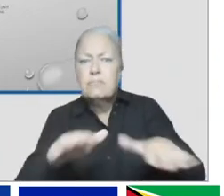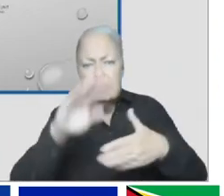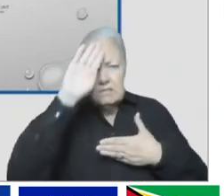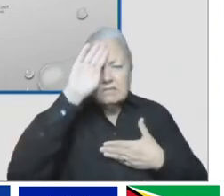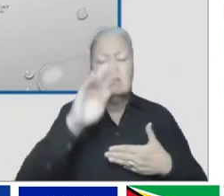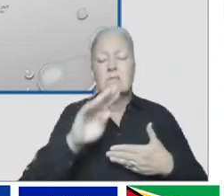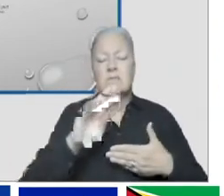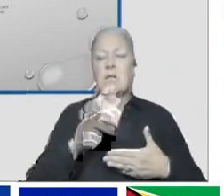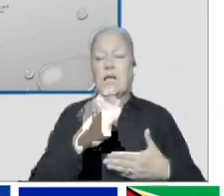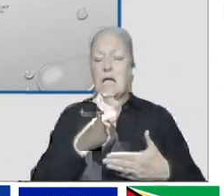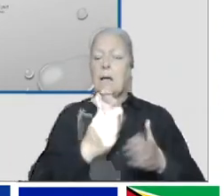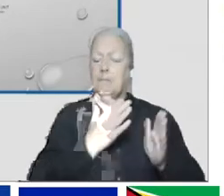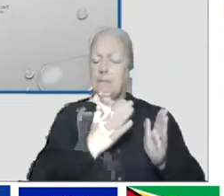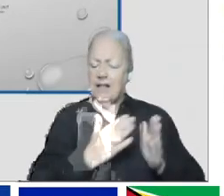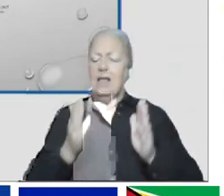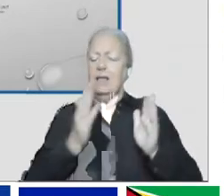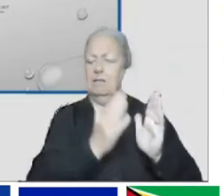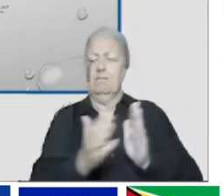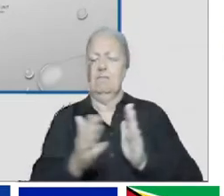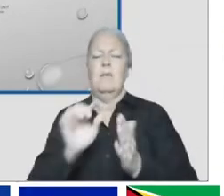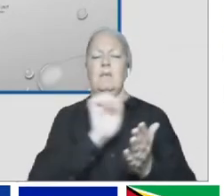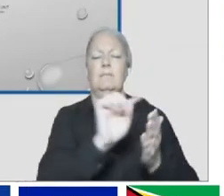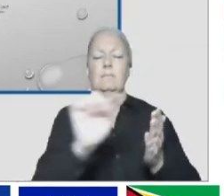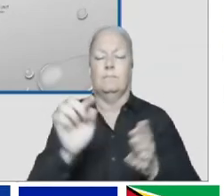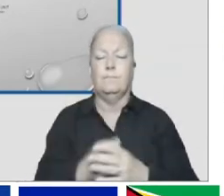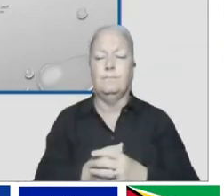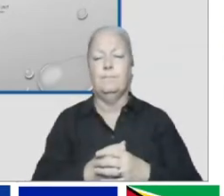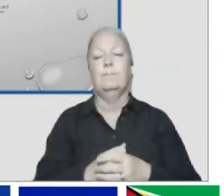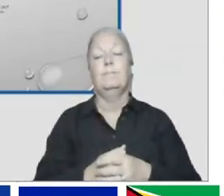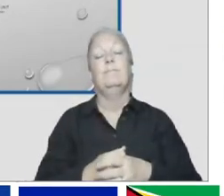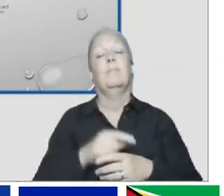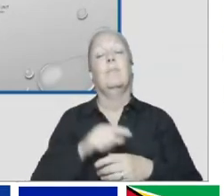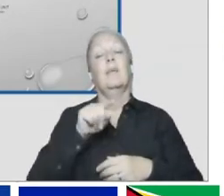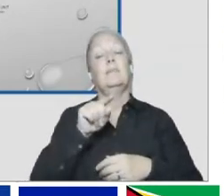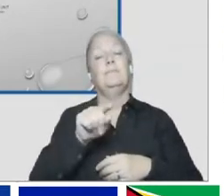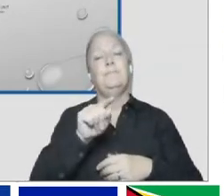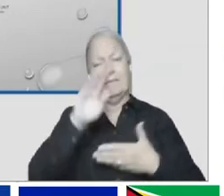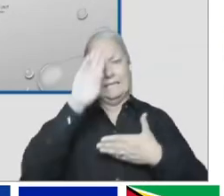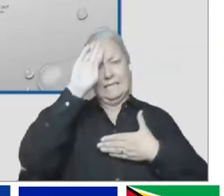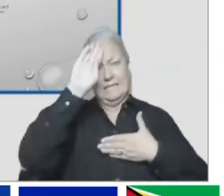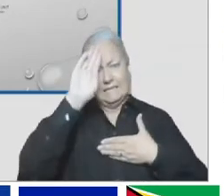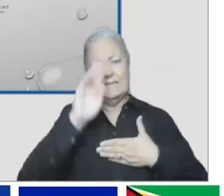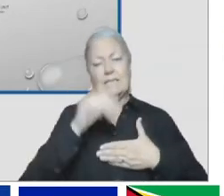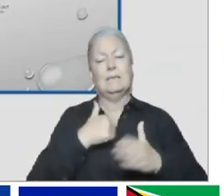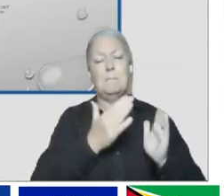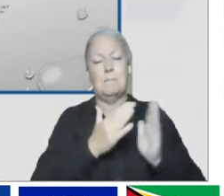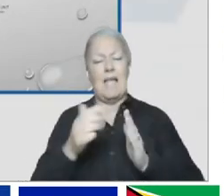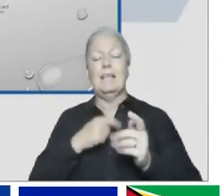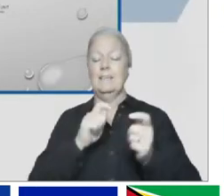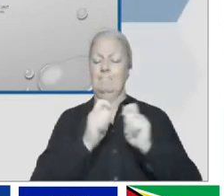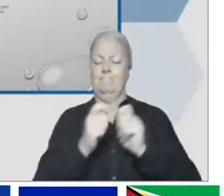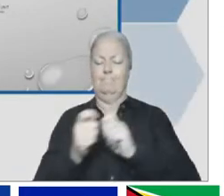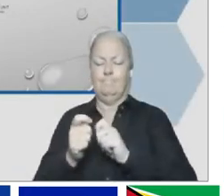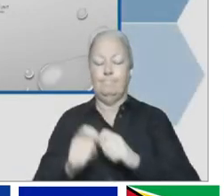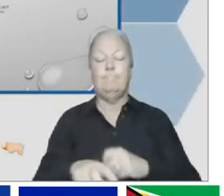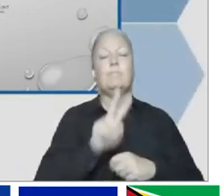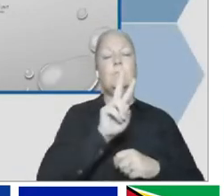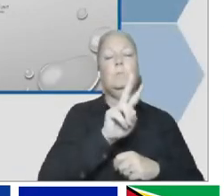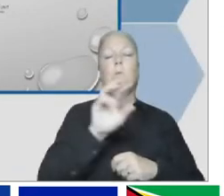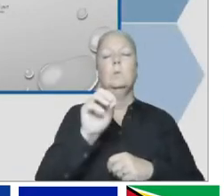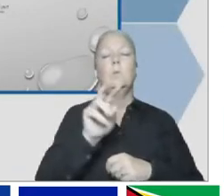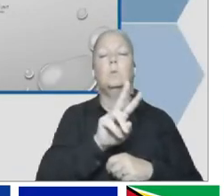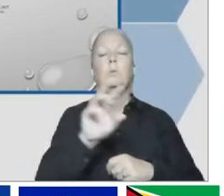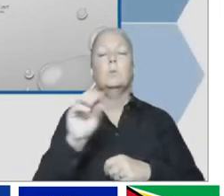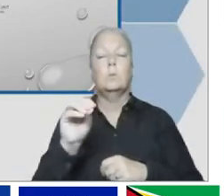The highly infectious disease plan had been revised. In 2020, the health security unit was formally established